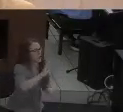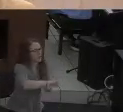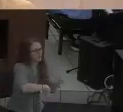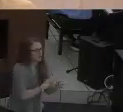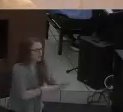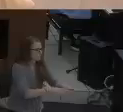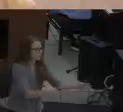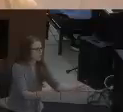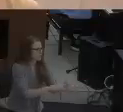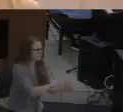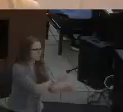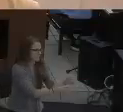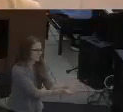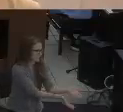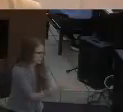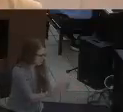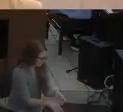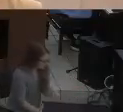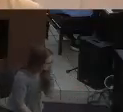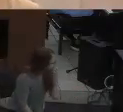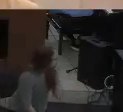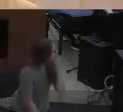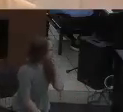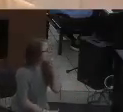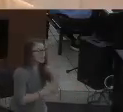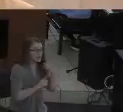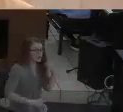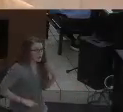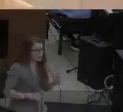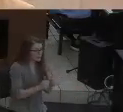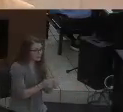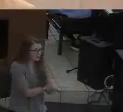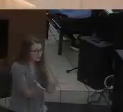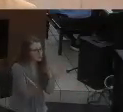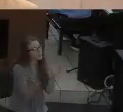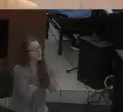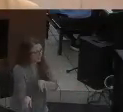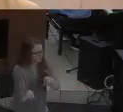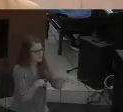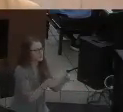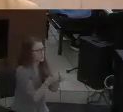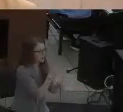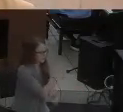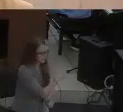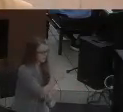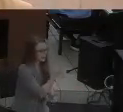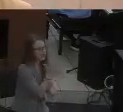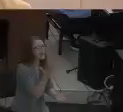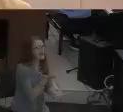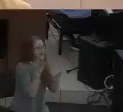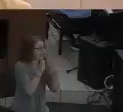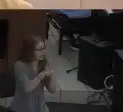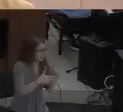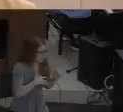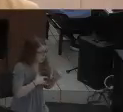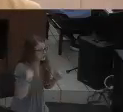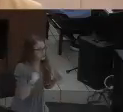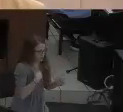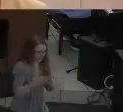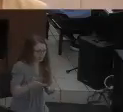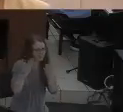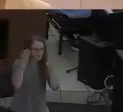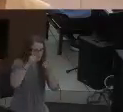open to each of you. The Lord be with you. And also with you. Lift up your hearts. We lift them up to the